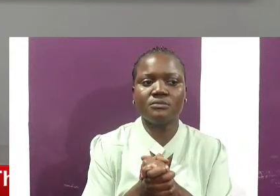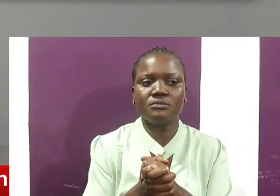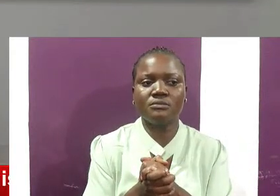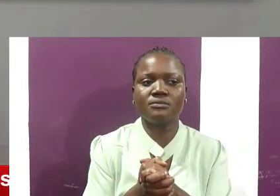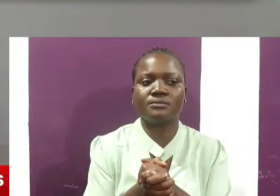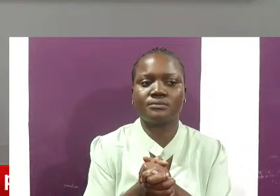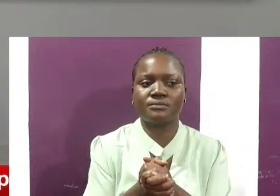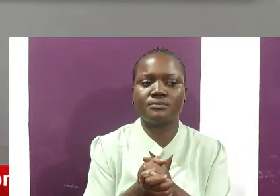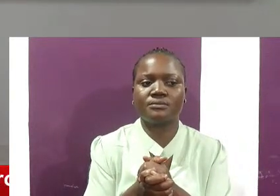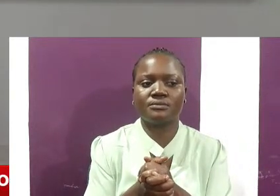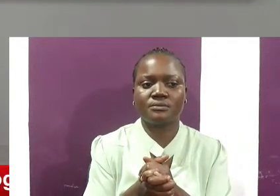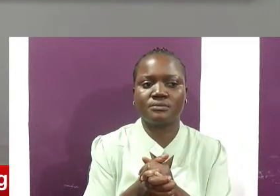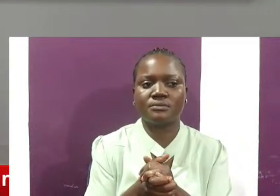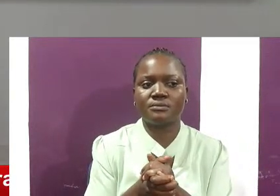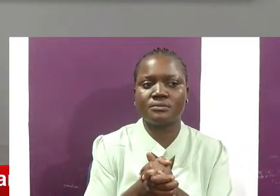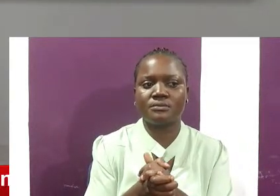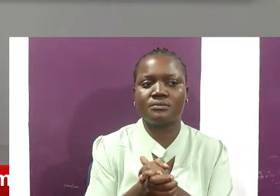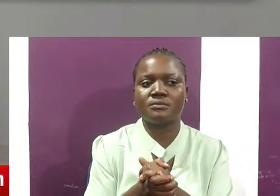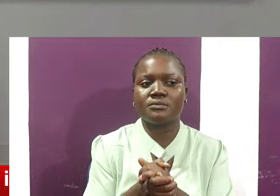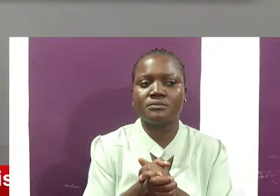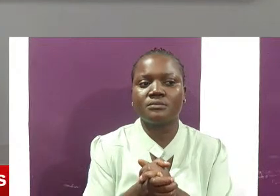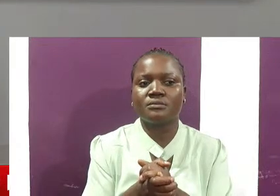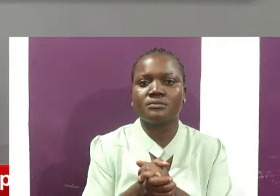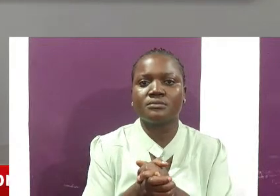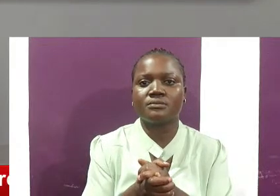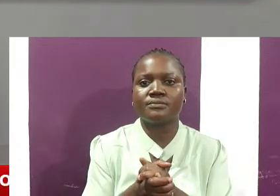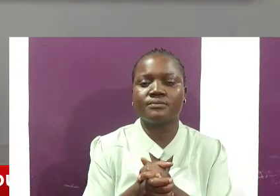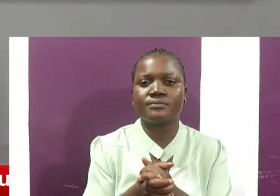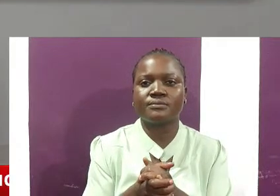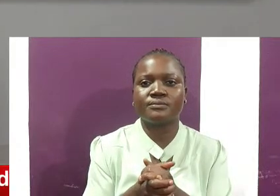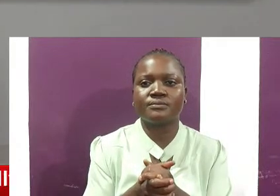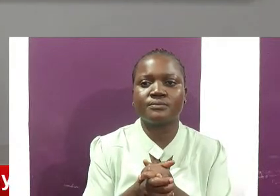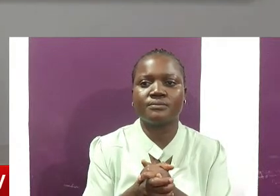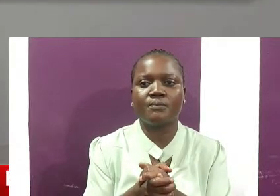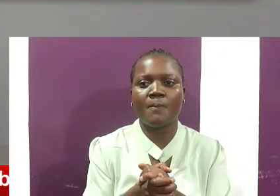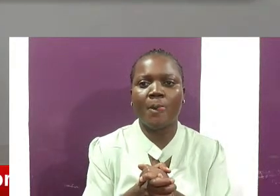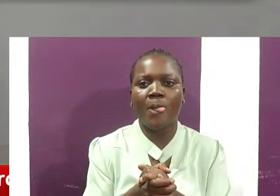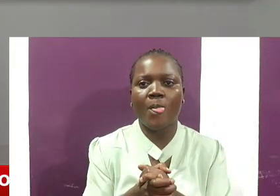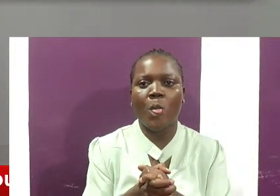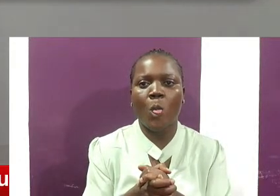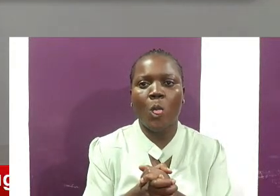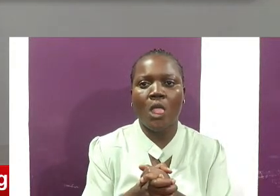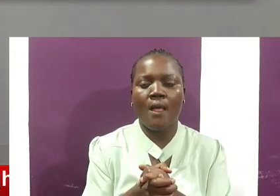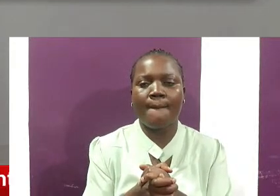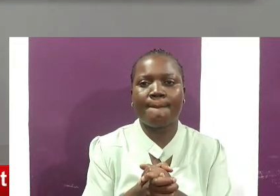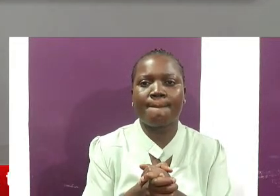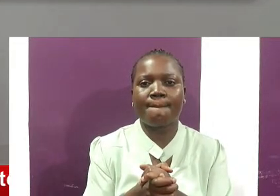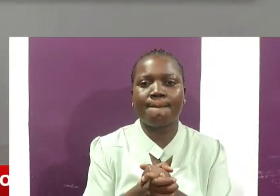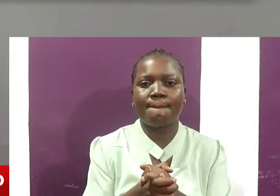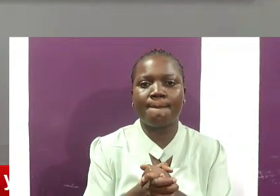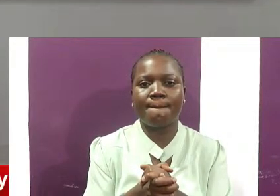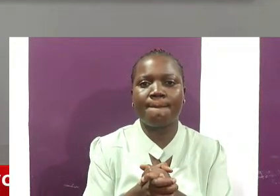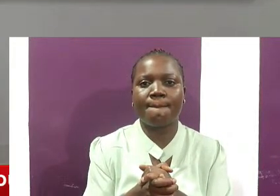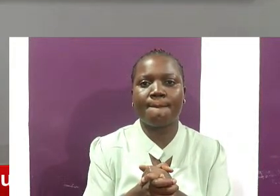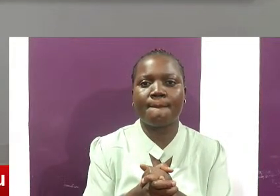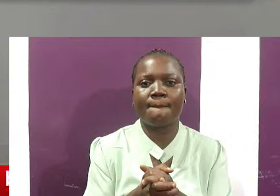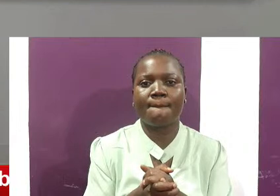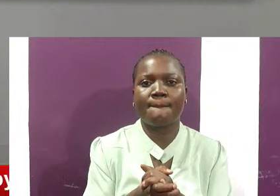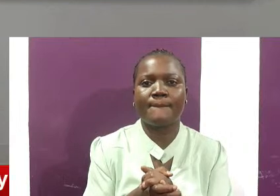entity, the church, that would last for all eternity. Daniel 2, Joel 2, Isaiah 2, and Acts 2.